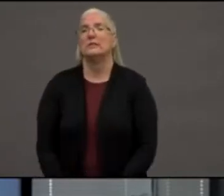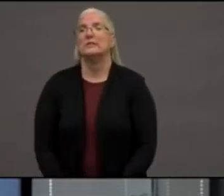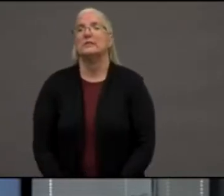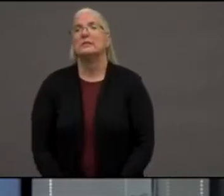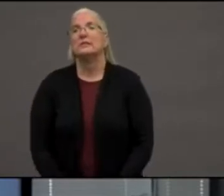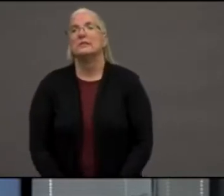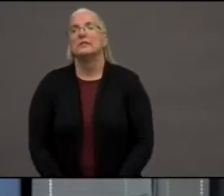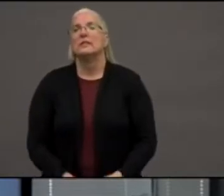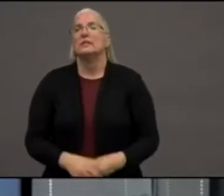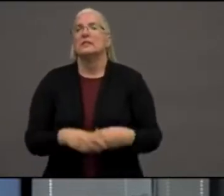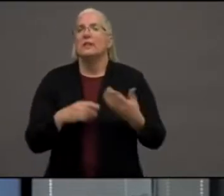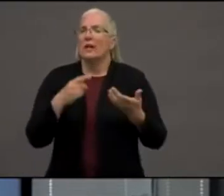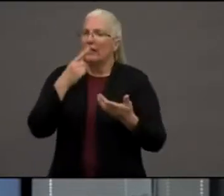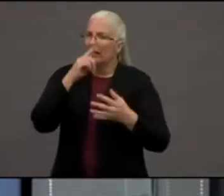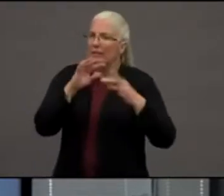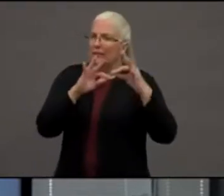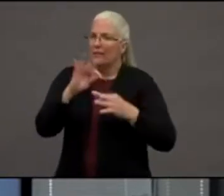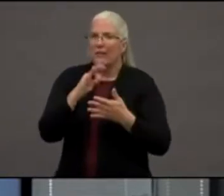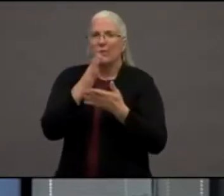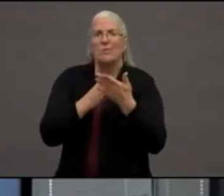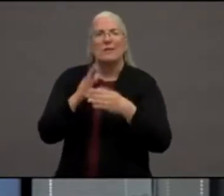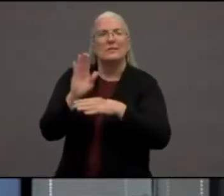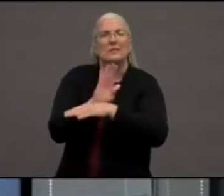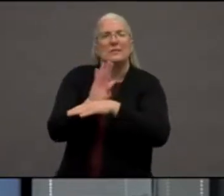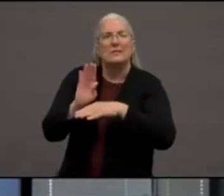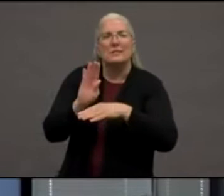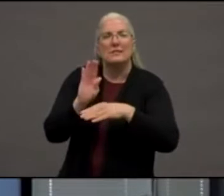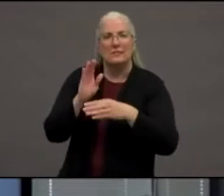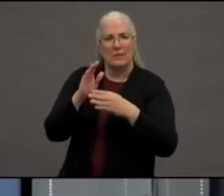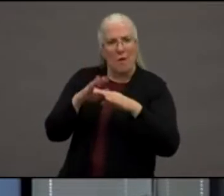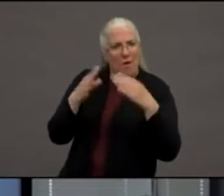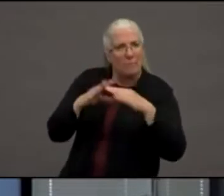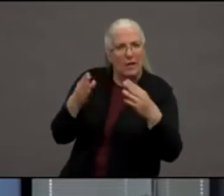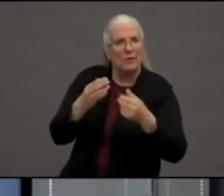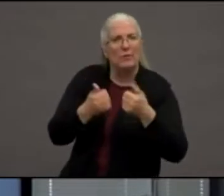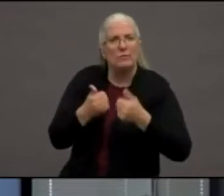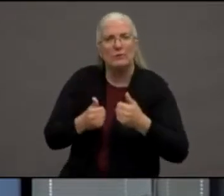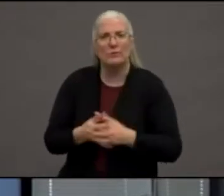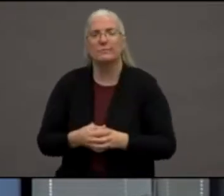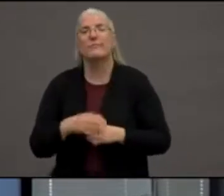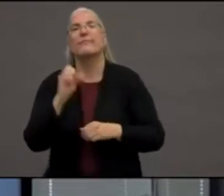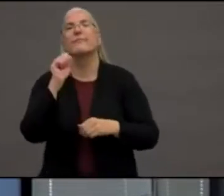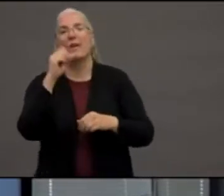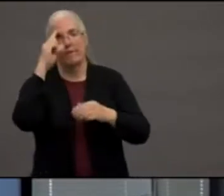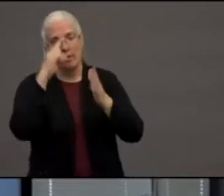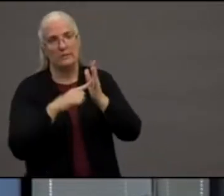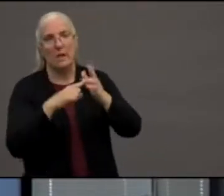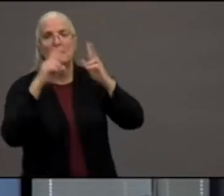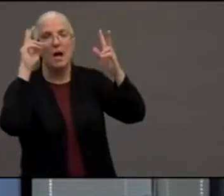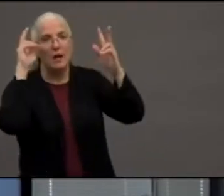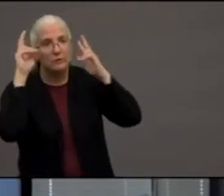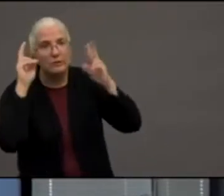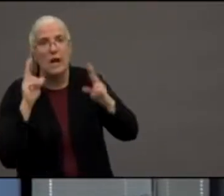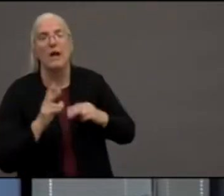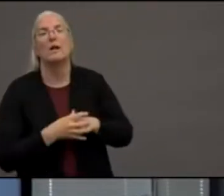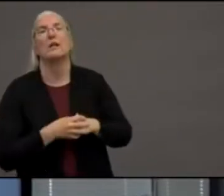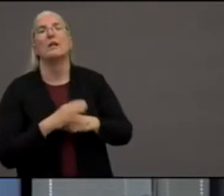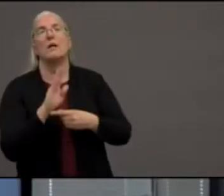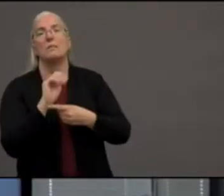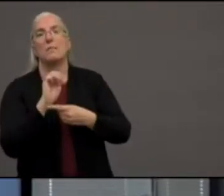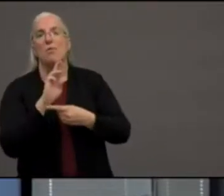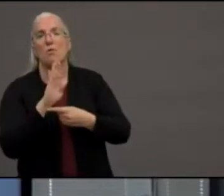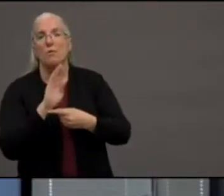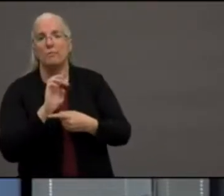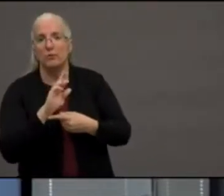to reopen? So the big ones right now are hair salons and barber shops, as well as indoor malls.